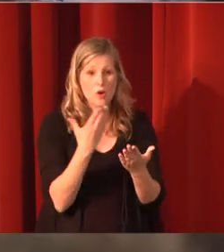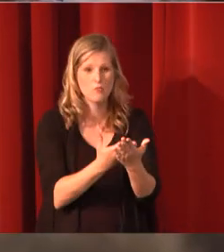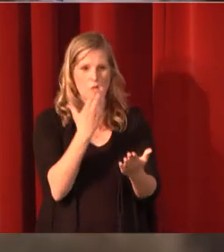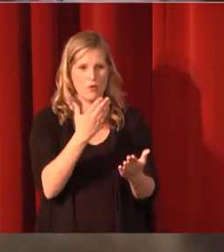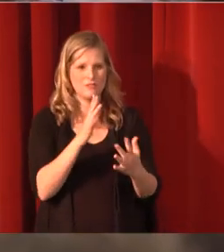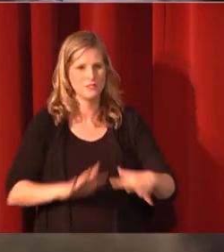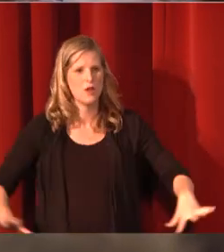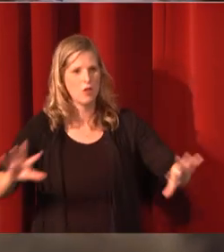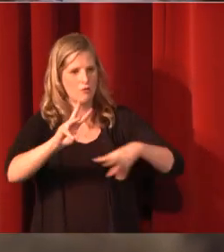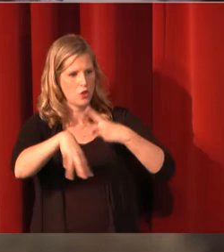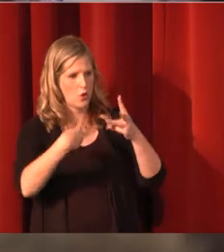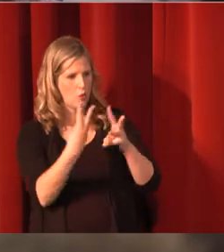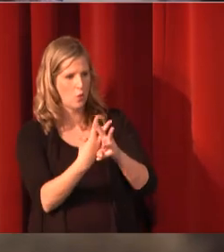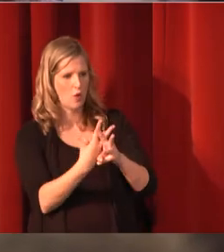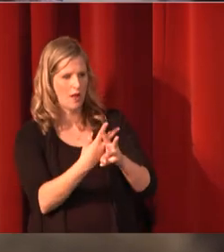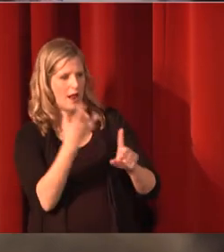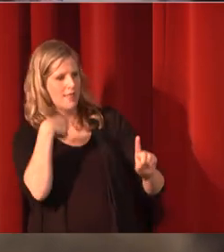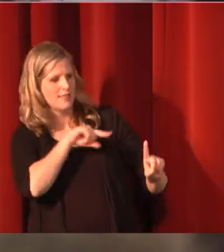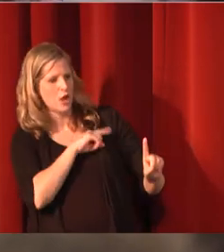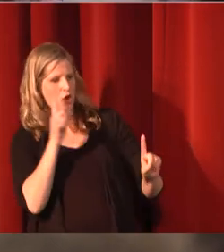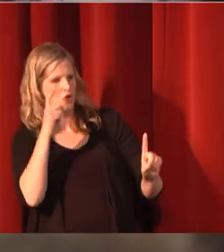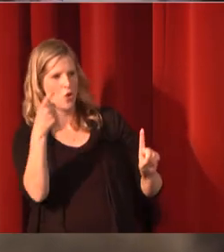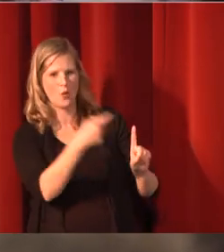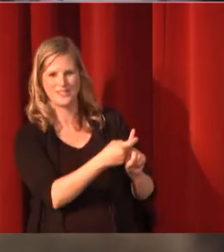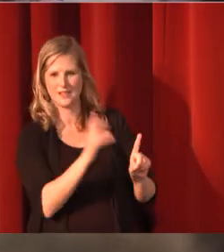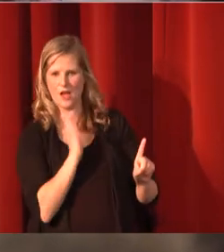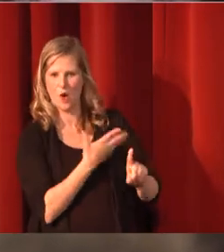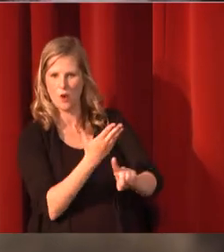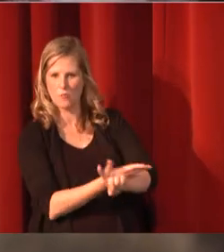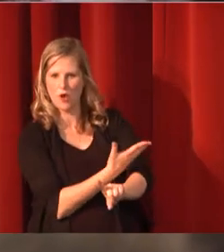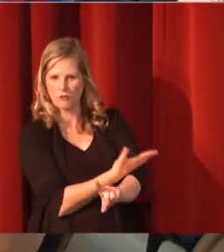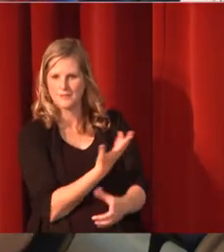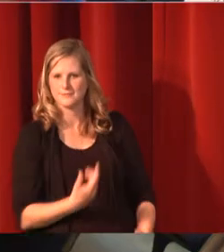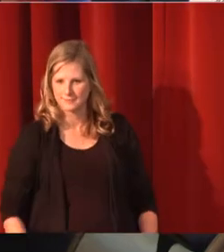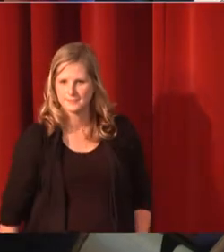of the world is taking notice of our progress